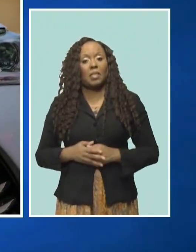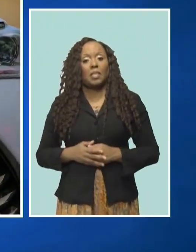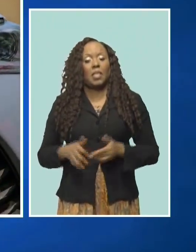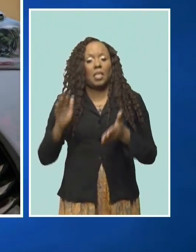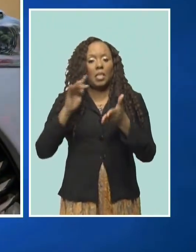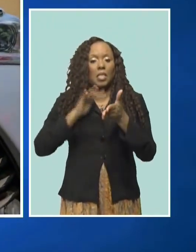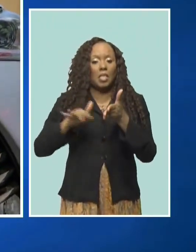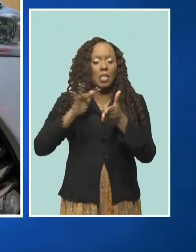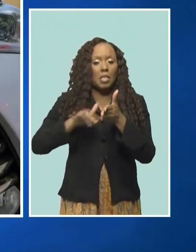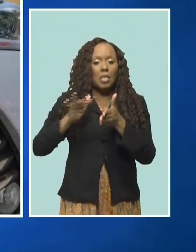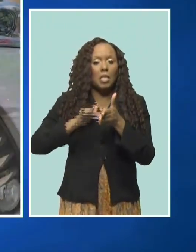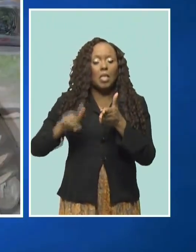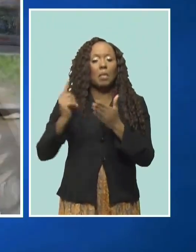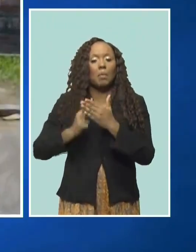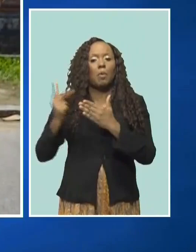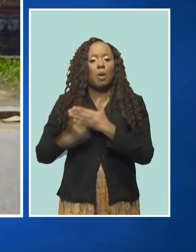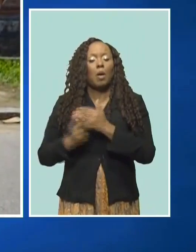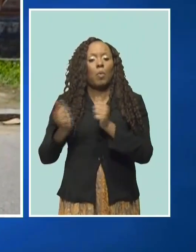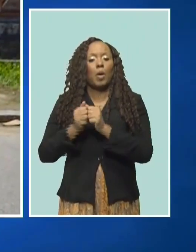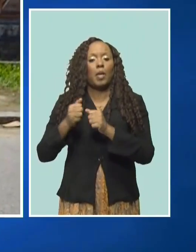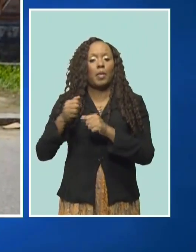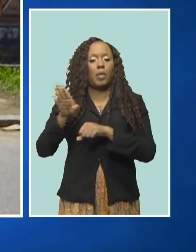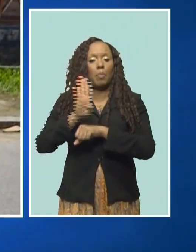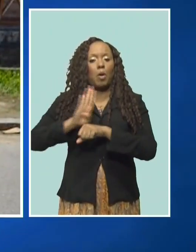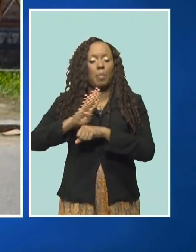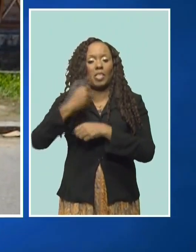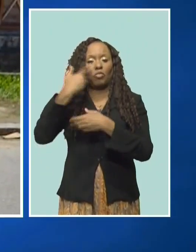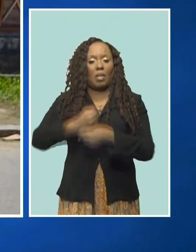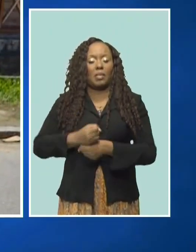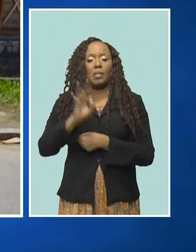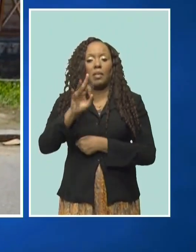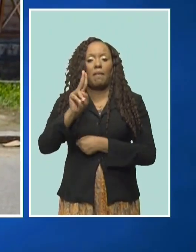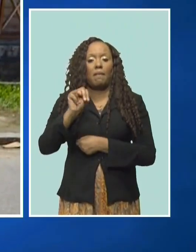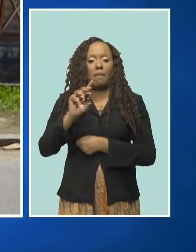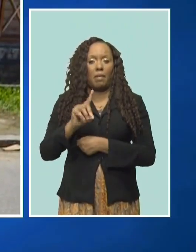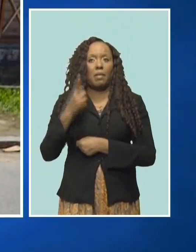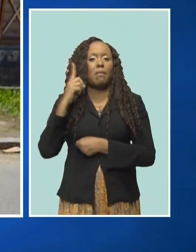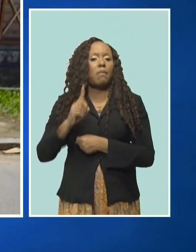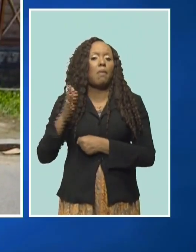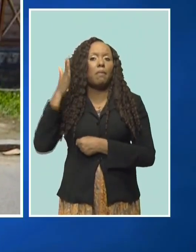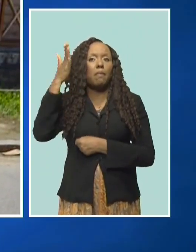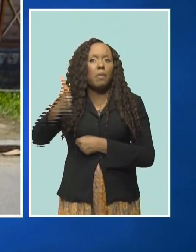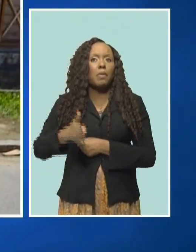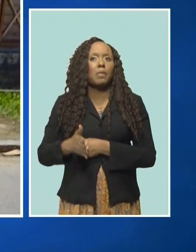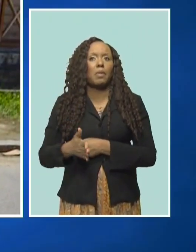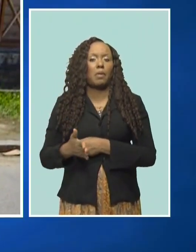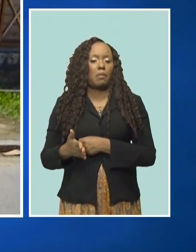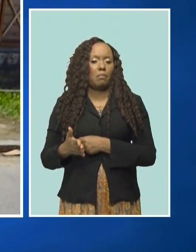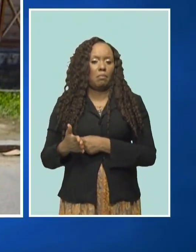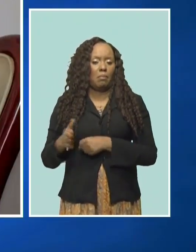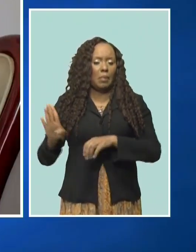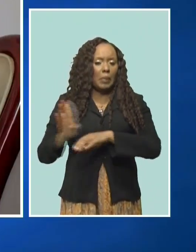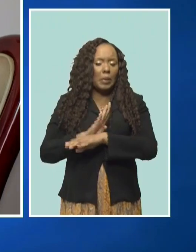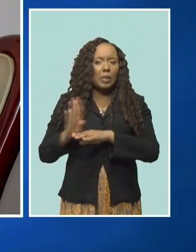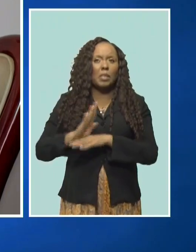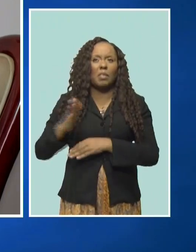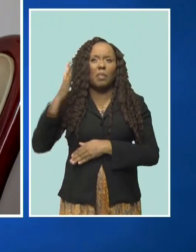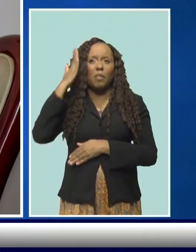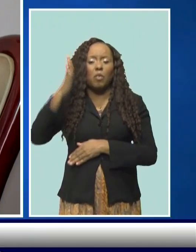with the Barbados Trust Fund Limited to attract funding for future development. I was able to gain access to the